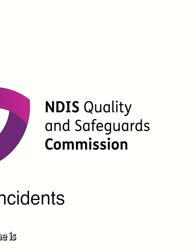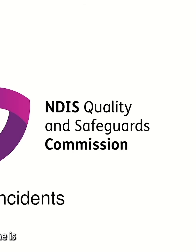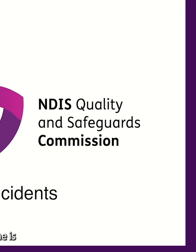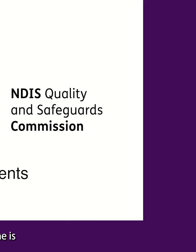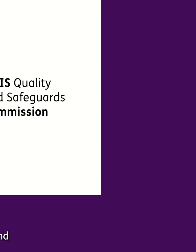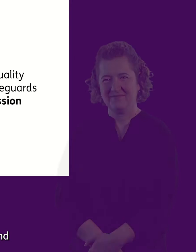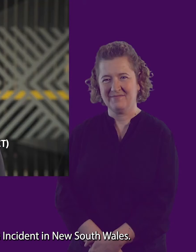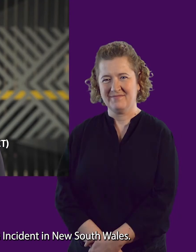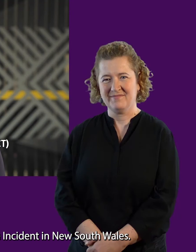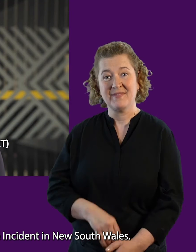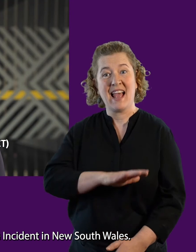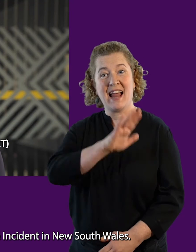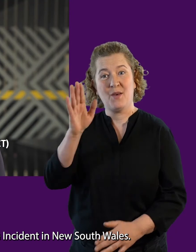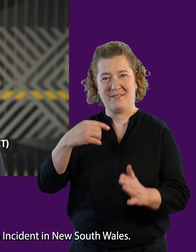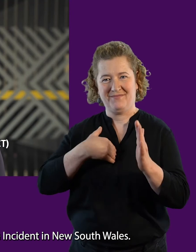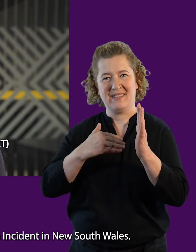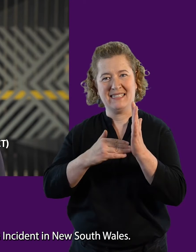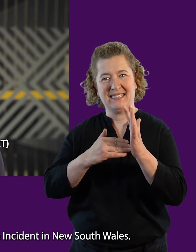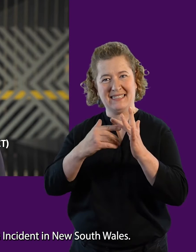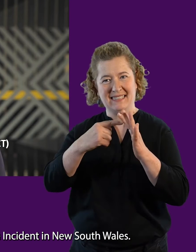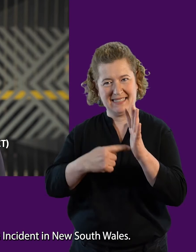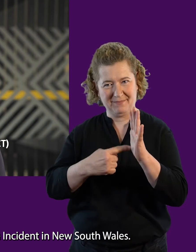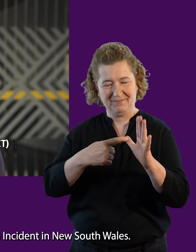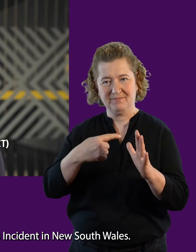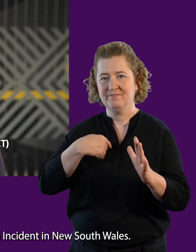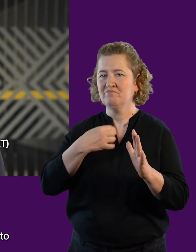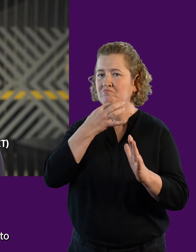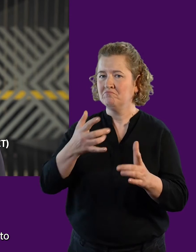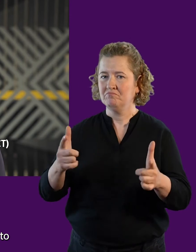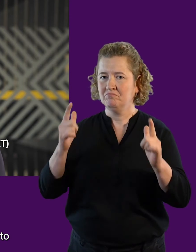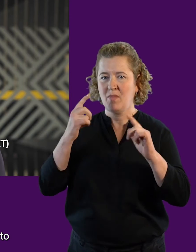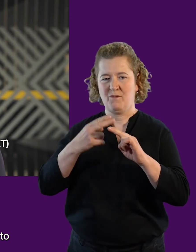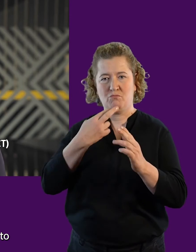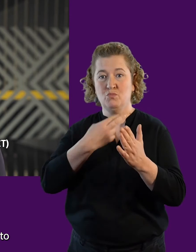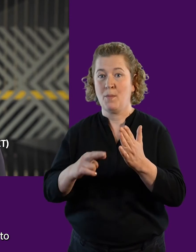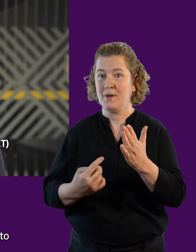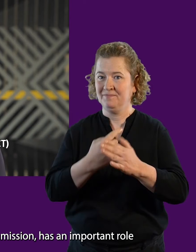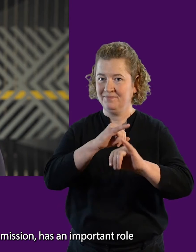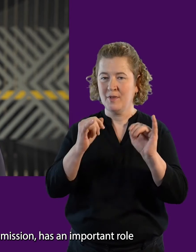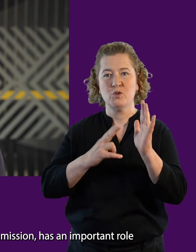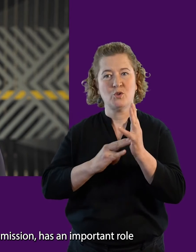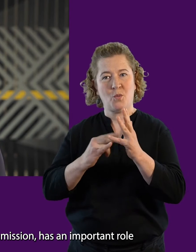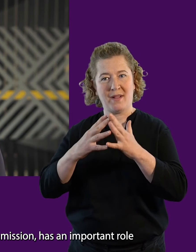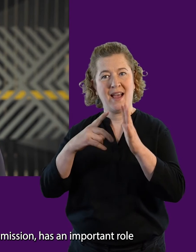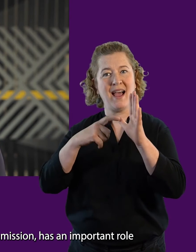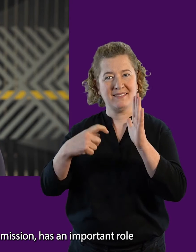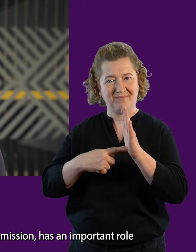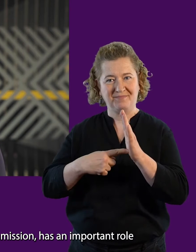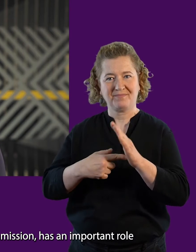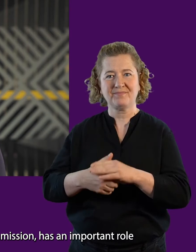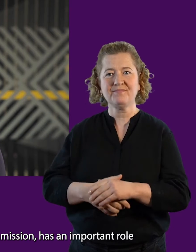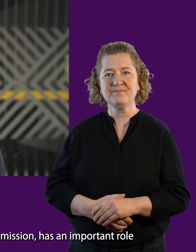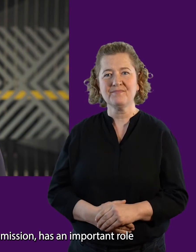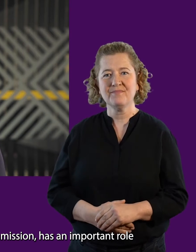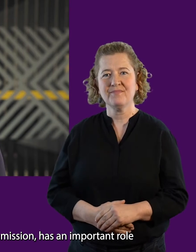Hi, my name is Zeta and I'm the Acting Director for Reportable Incidents in New South Wales and ACT. The NDIS Quality and